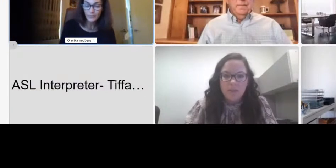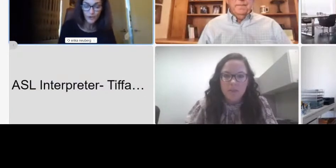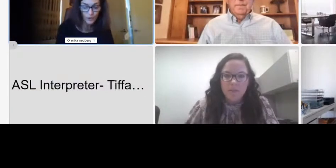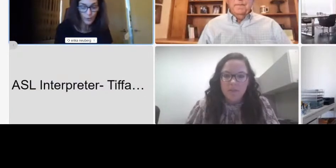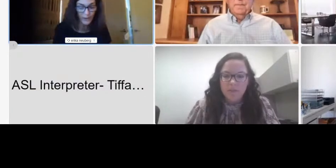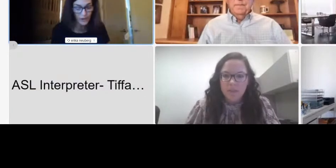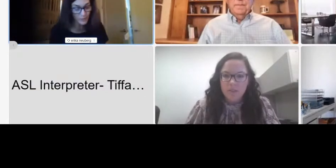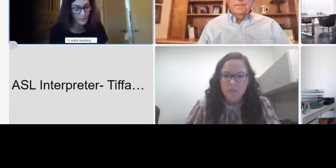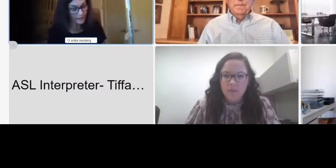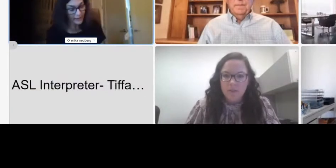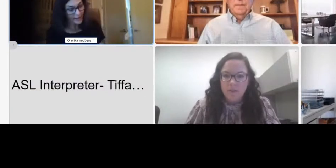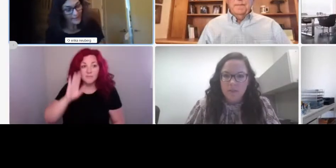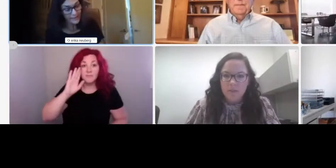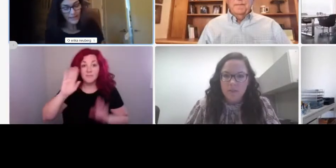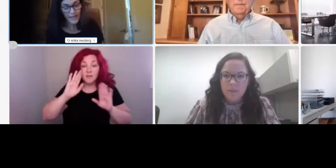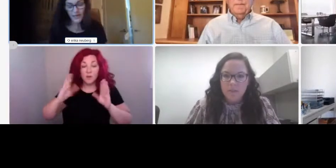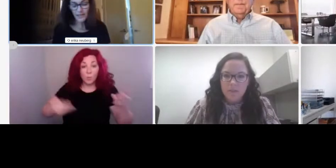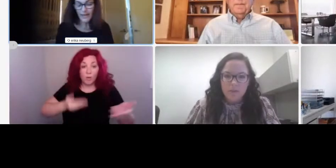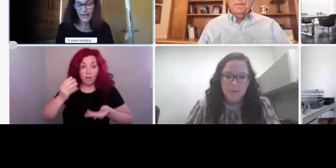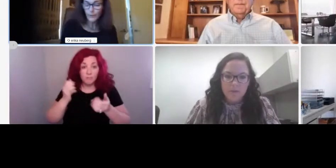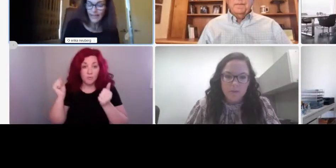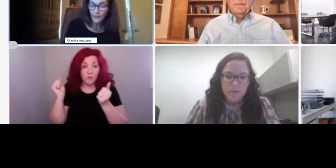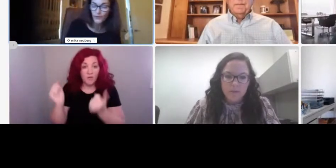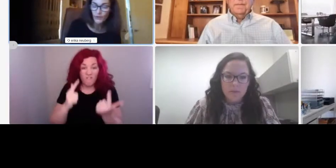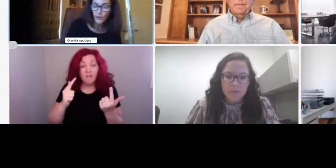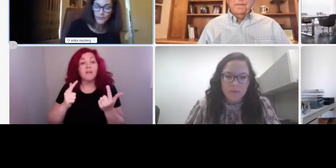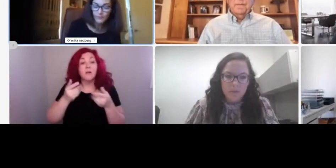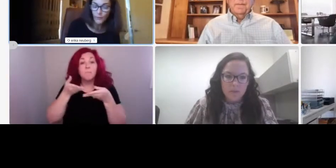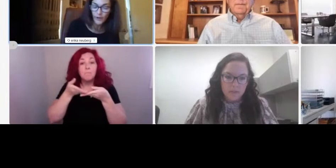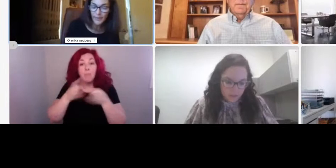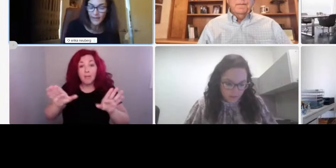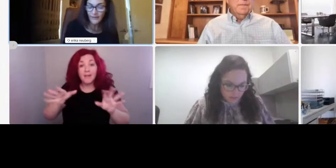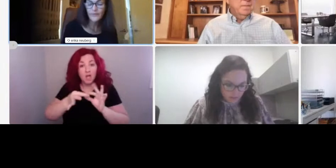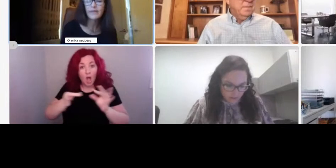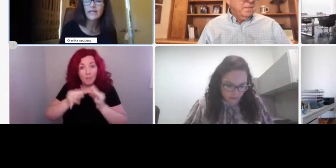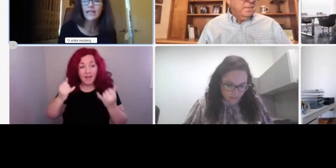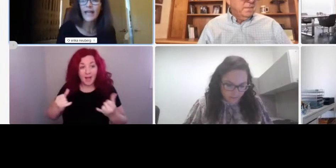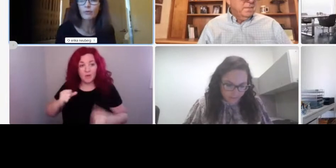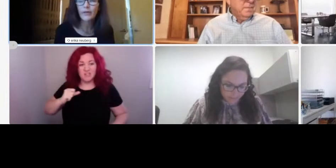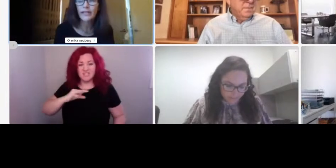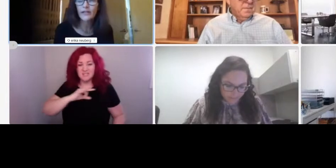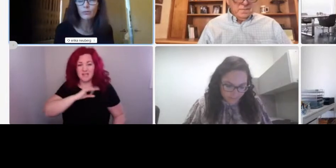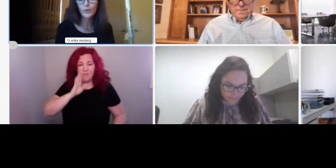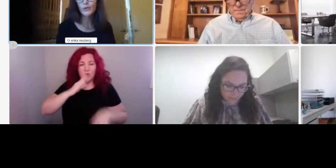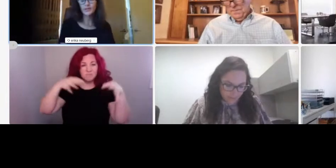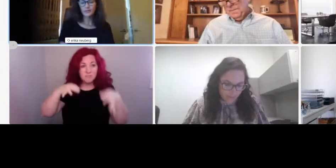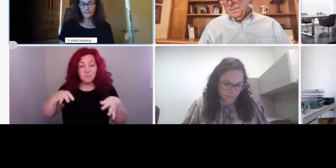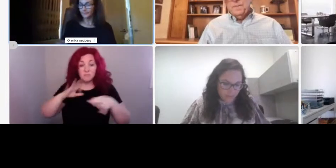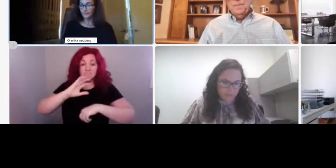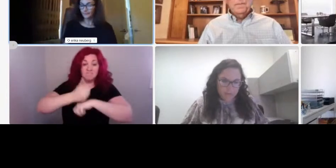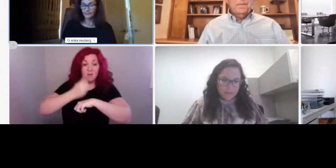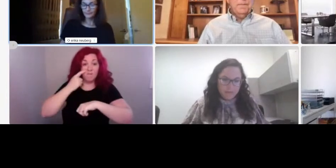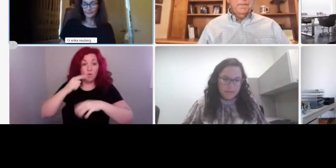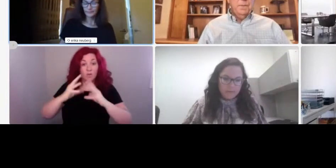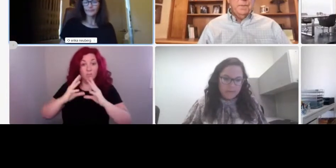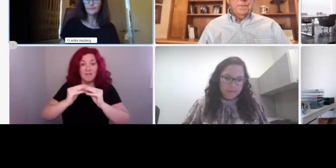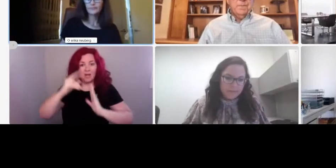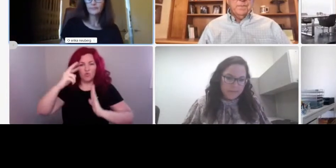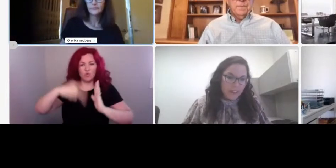agenda item 2 which is public comment staff will now describe the format of the meeting and read the rules